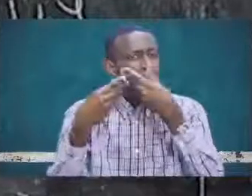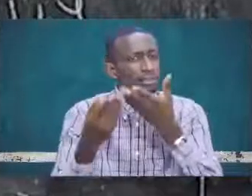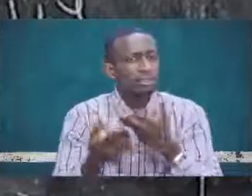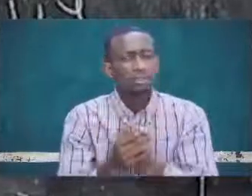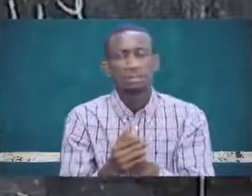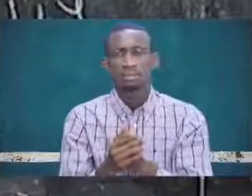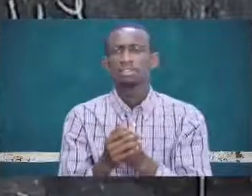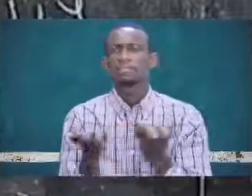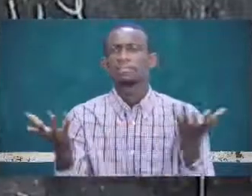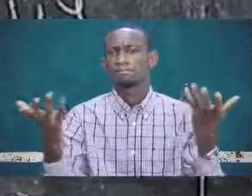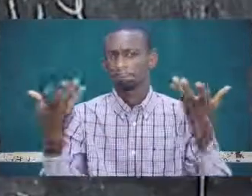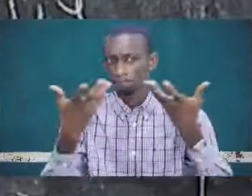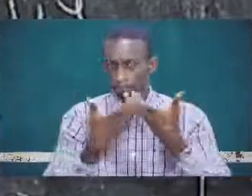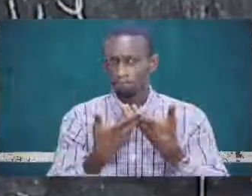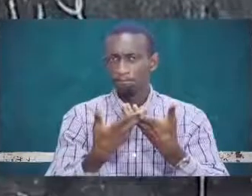enzyme